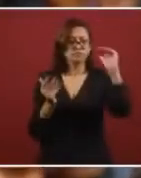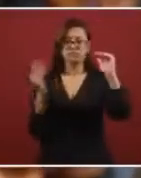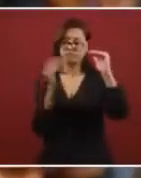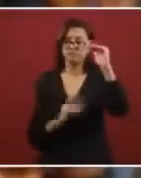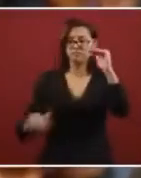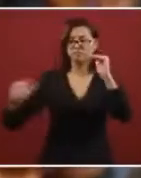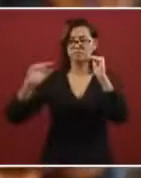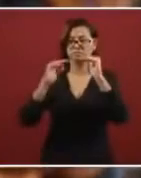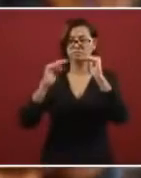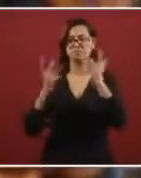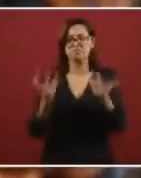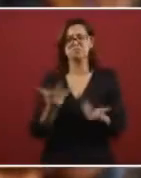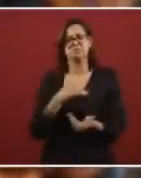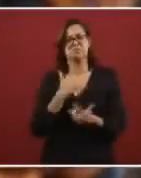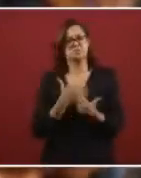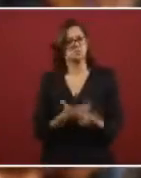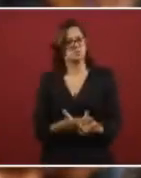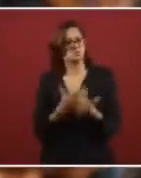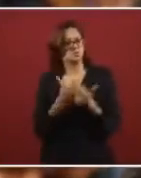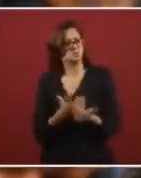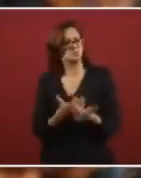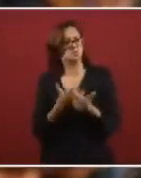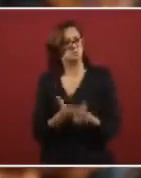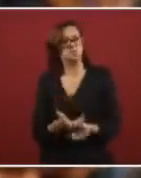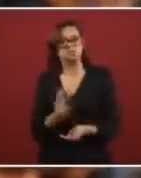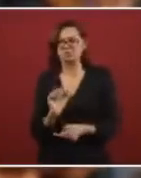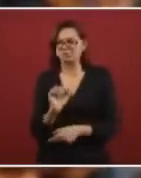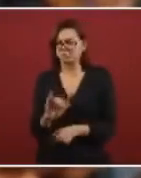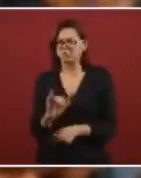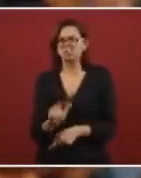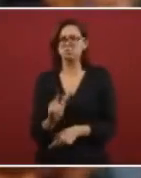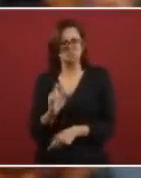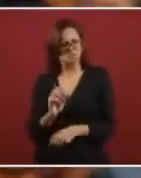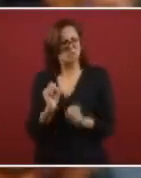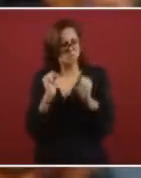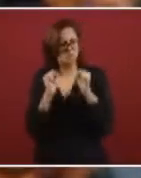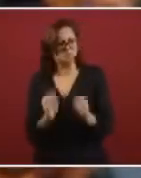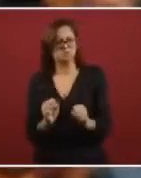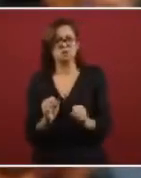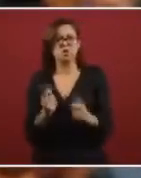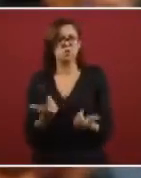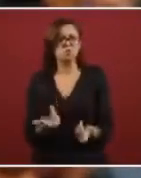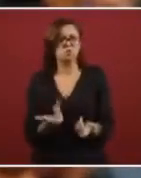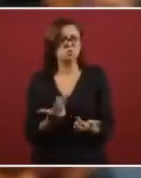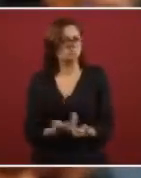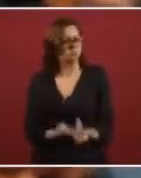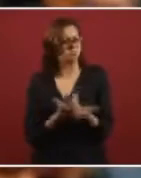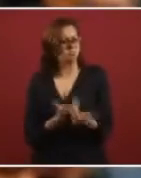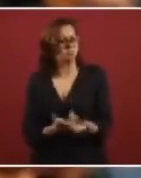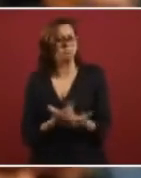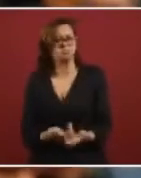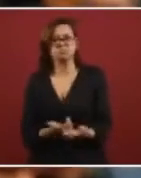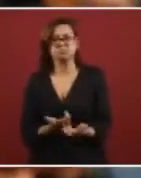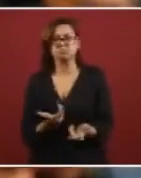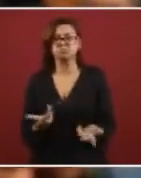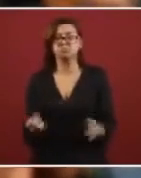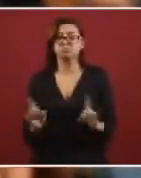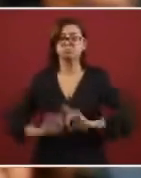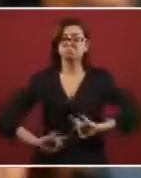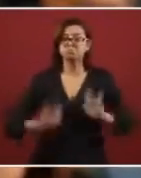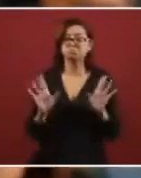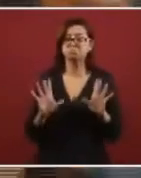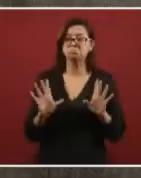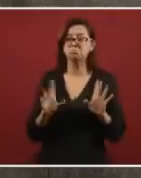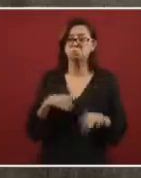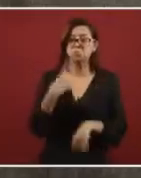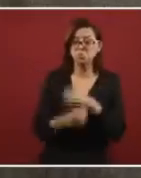so the future prices, it was promissory, and there was an abundance.